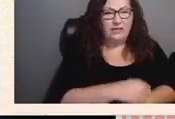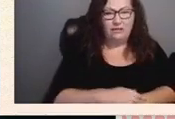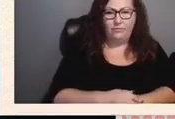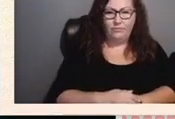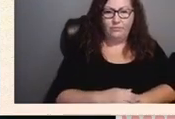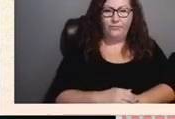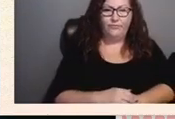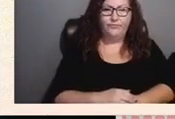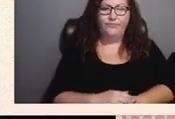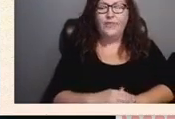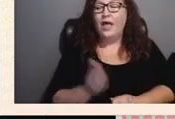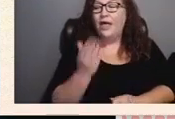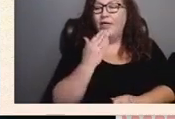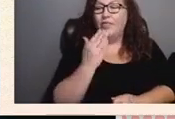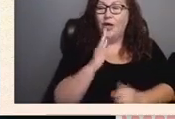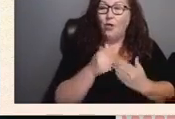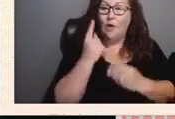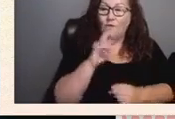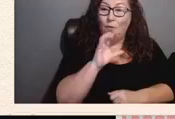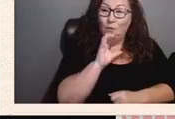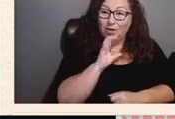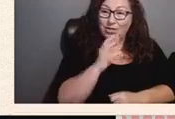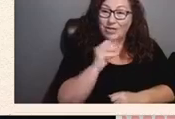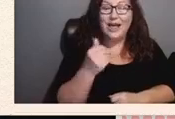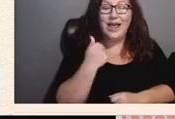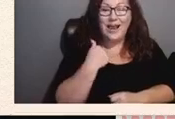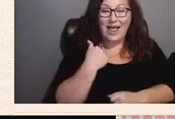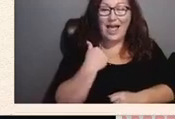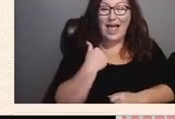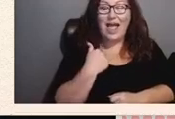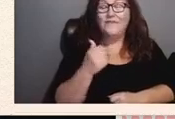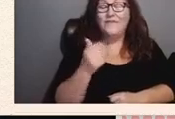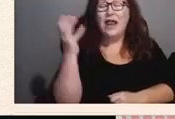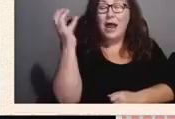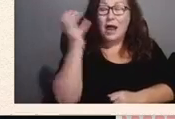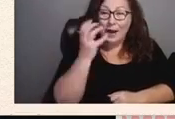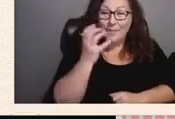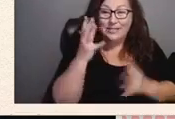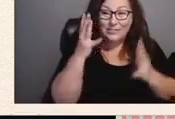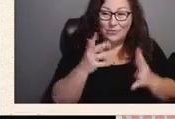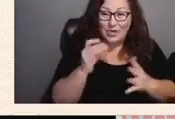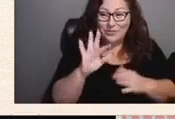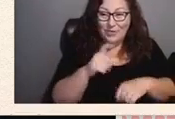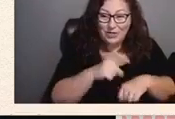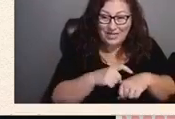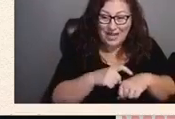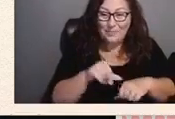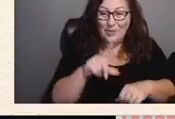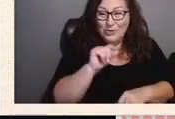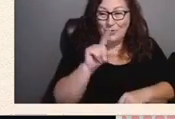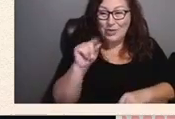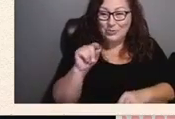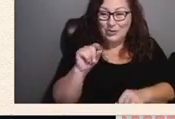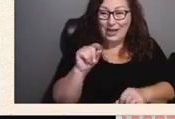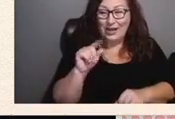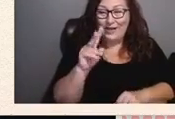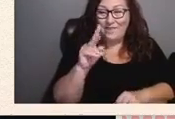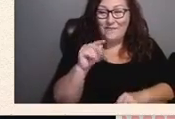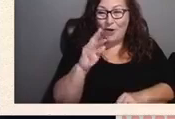Thank you all for watching, and have an amazing rest of your time at the 2020 Virtual Family